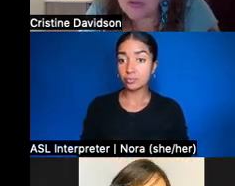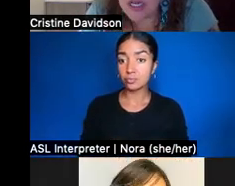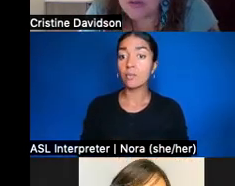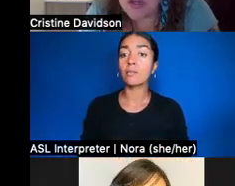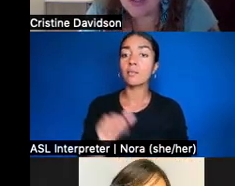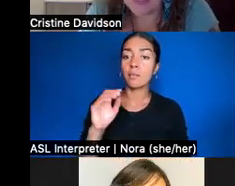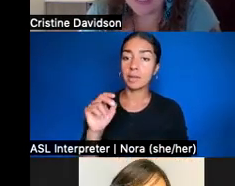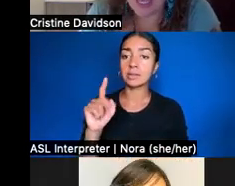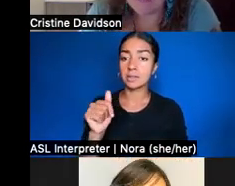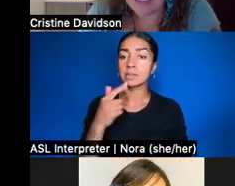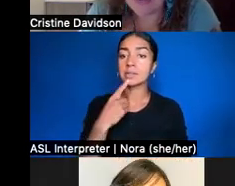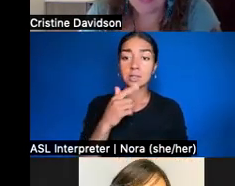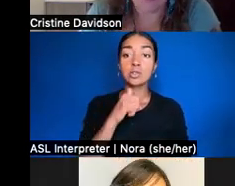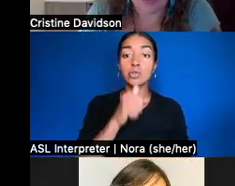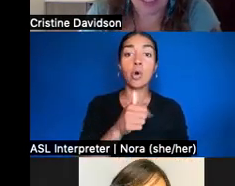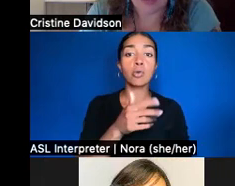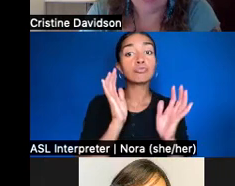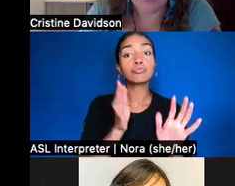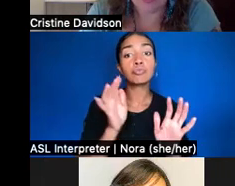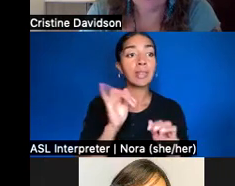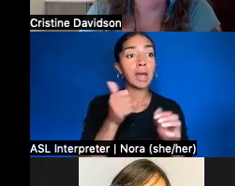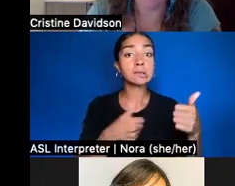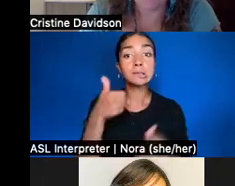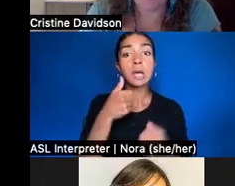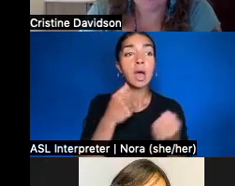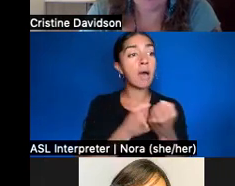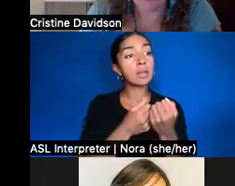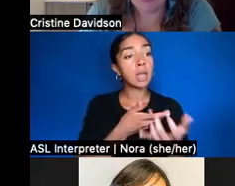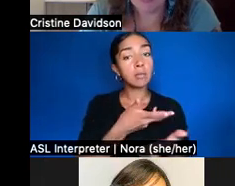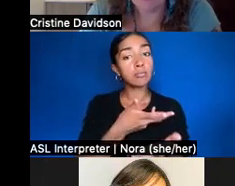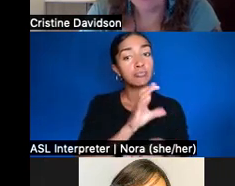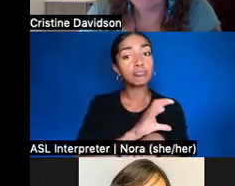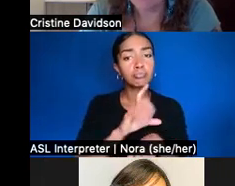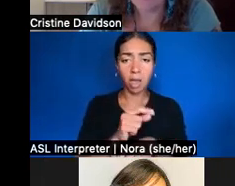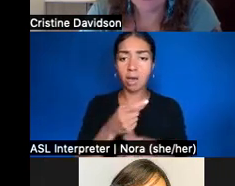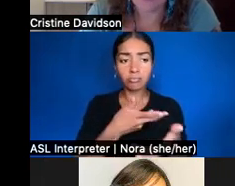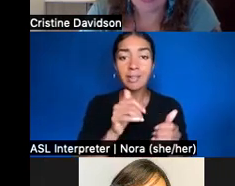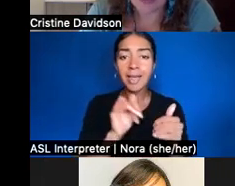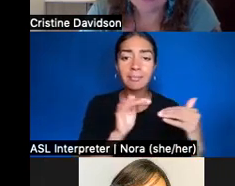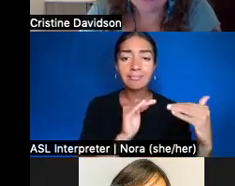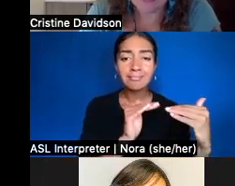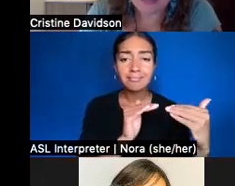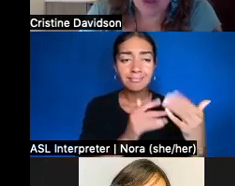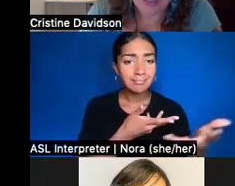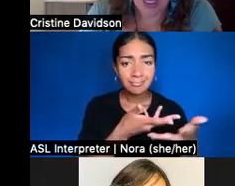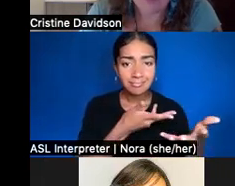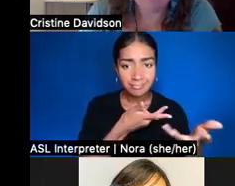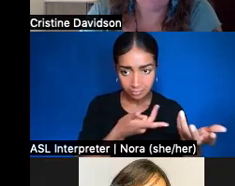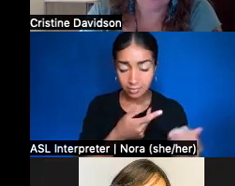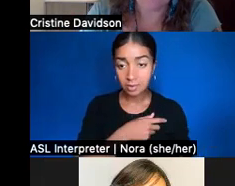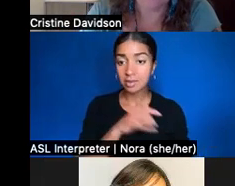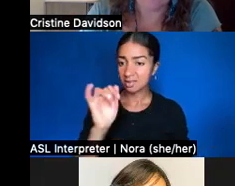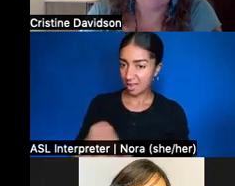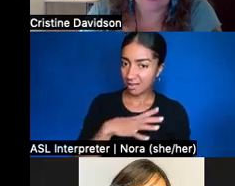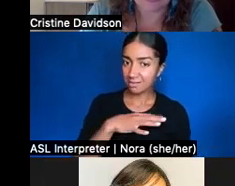added, don't talk with her like an advocate, talk with her like a peer. Yeah. Approach with curiosity and small talk